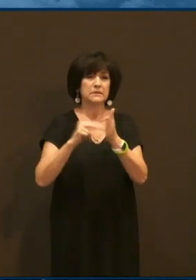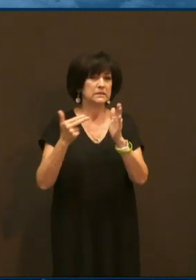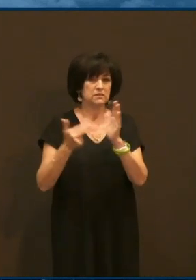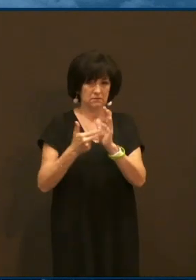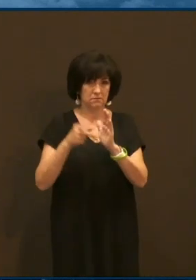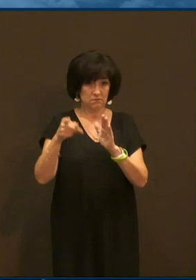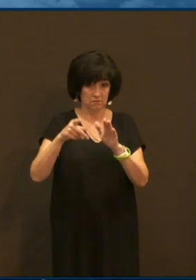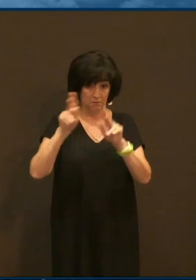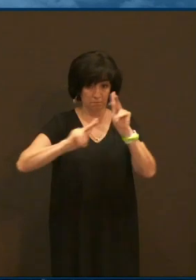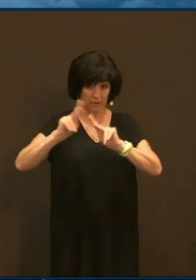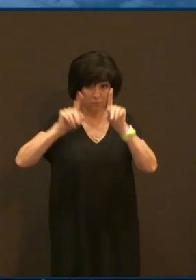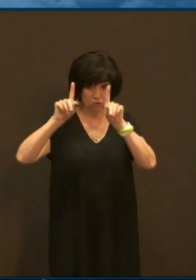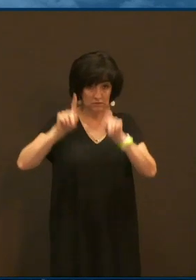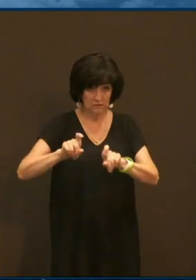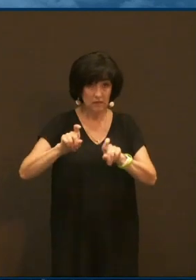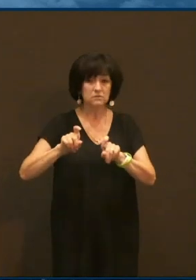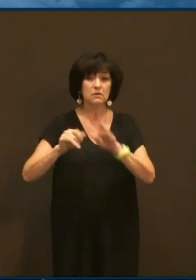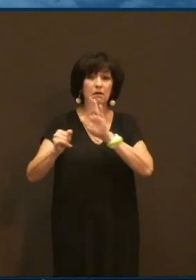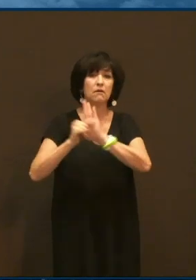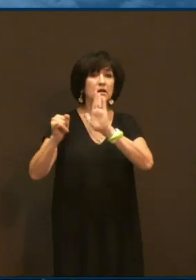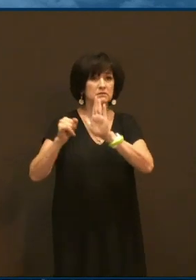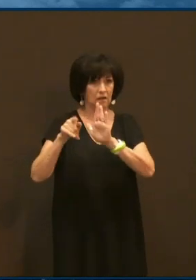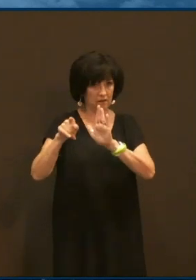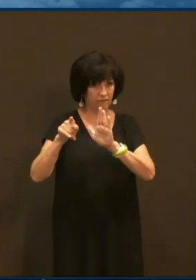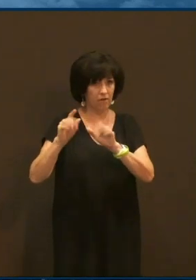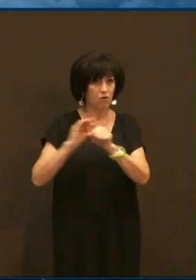as we make decisions